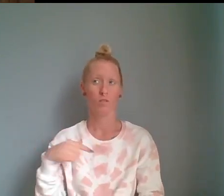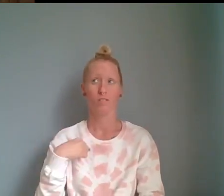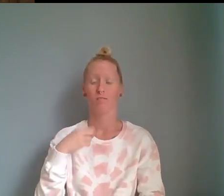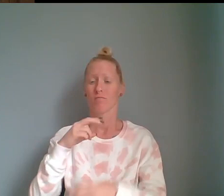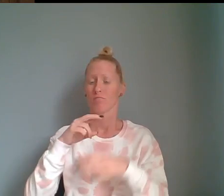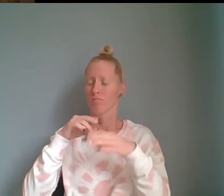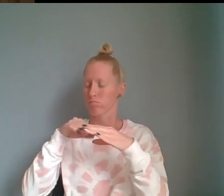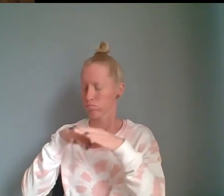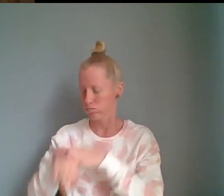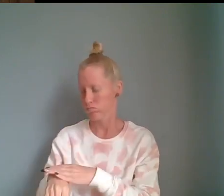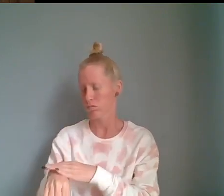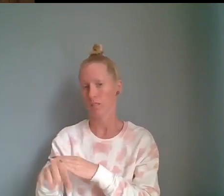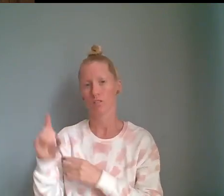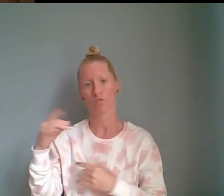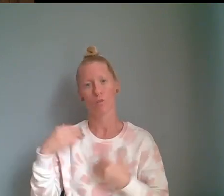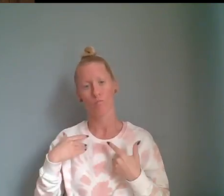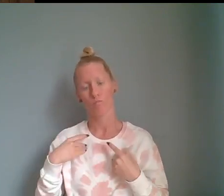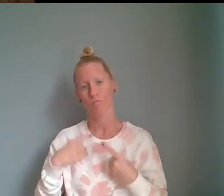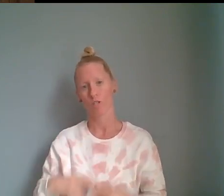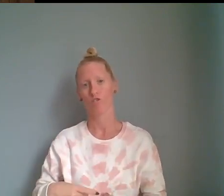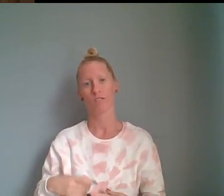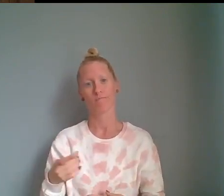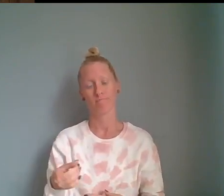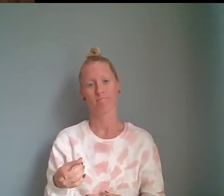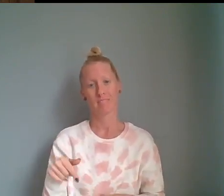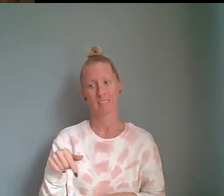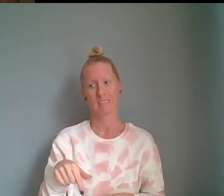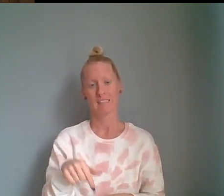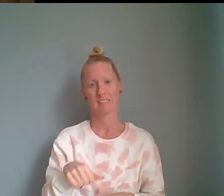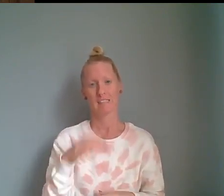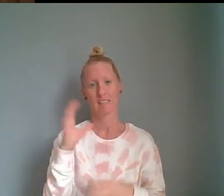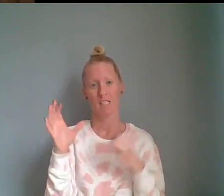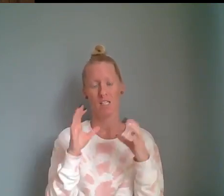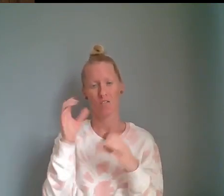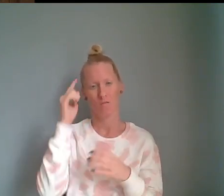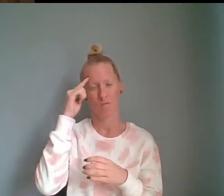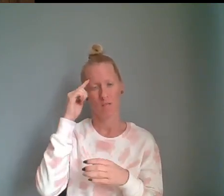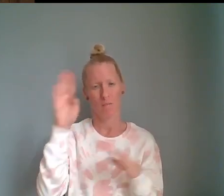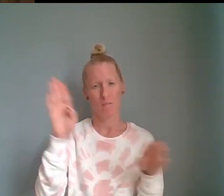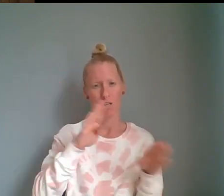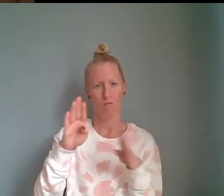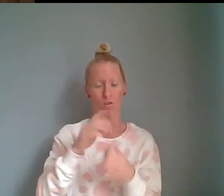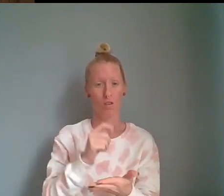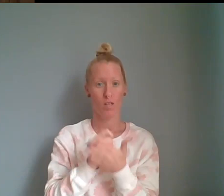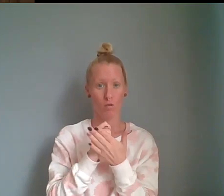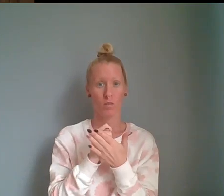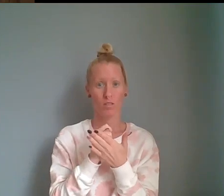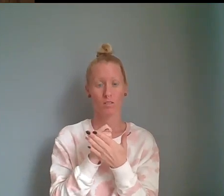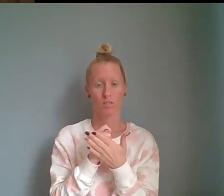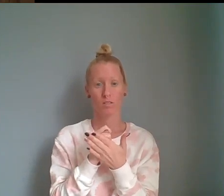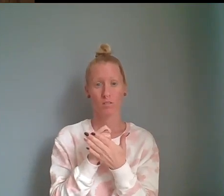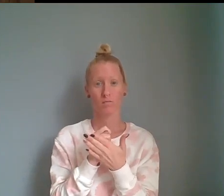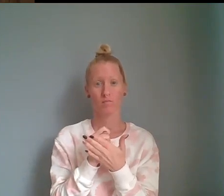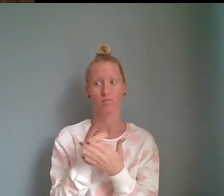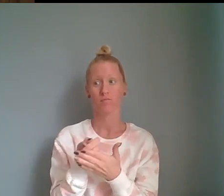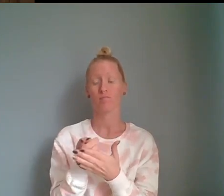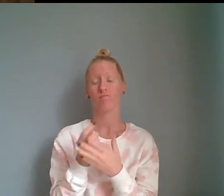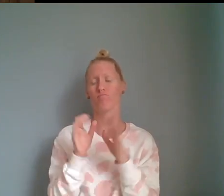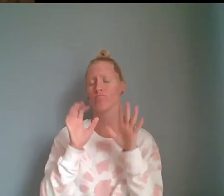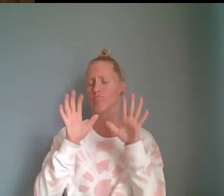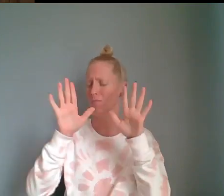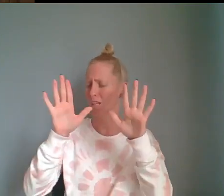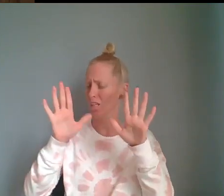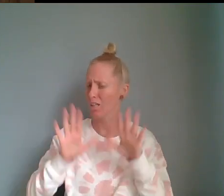into depression. And these cognitive behavioral therapies have been shown to be extremely